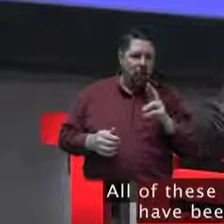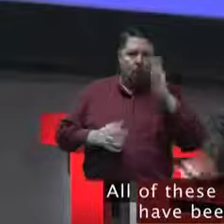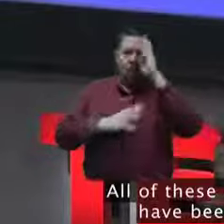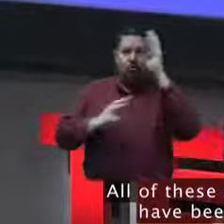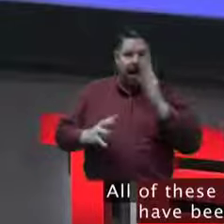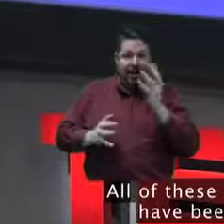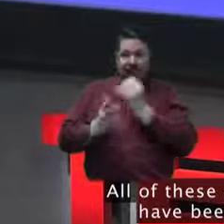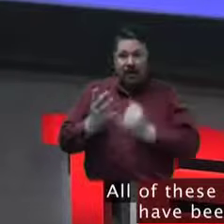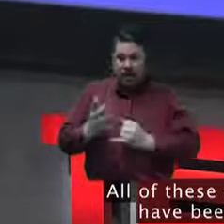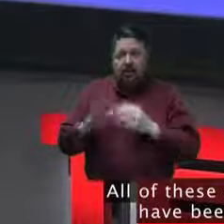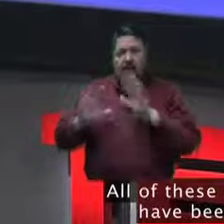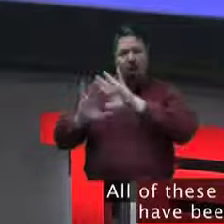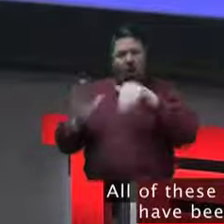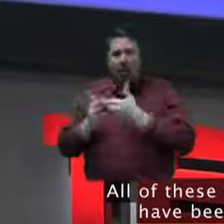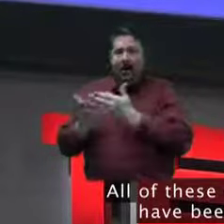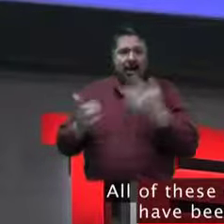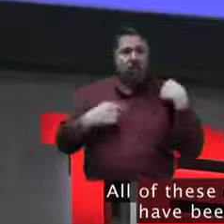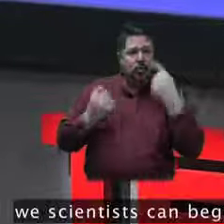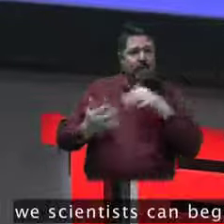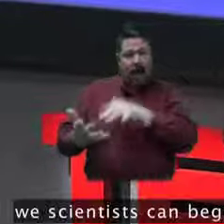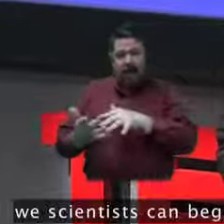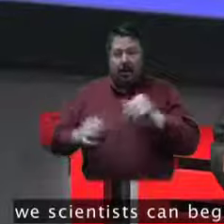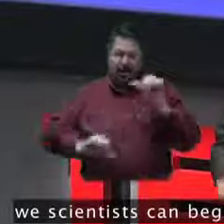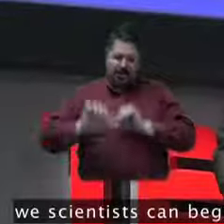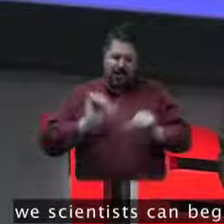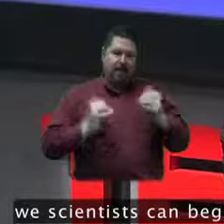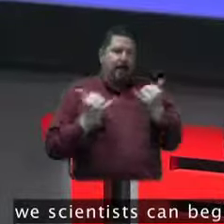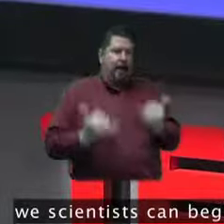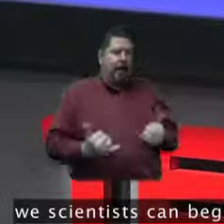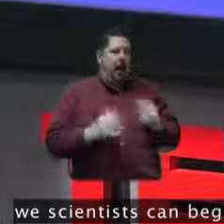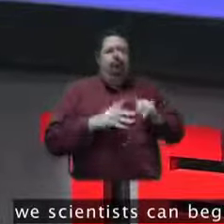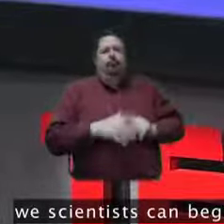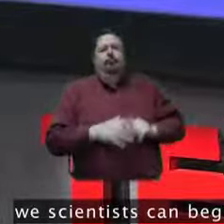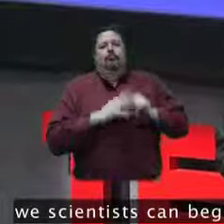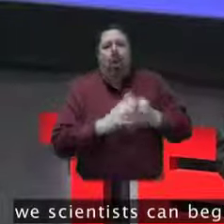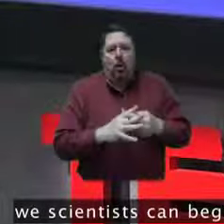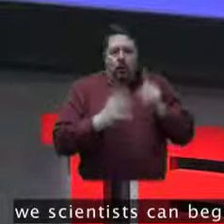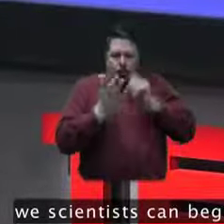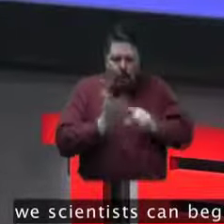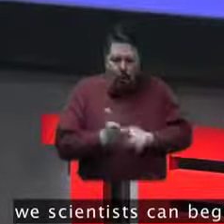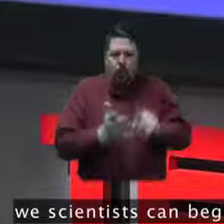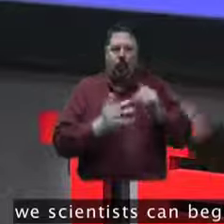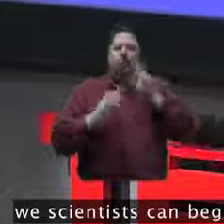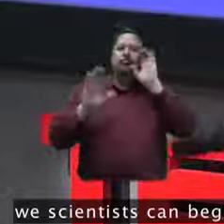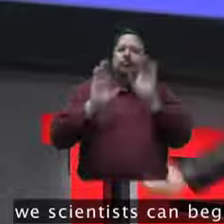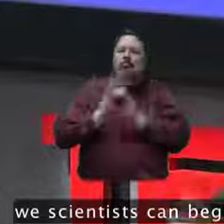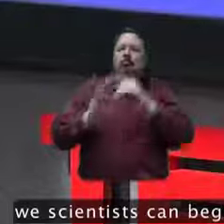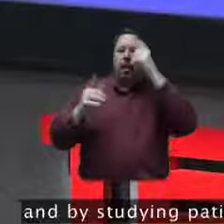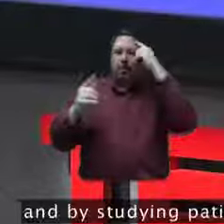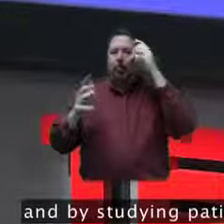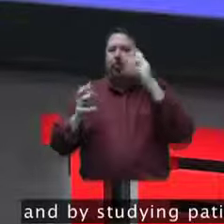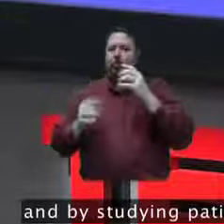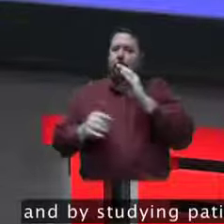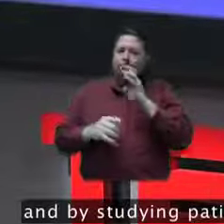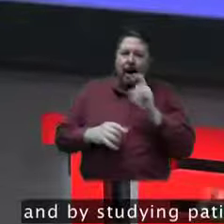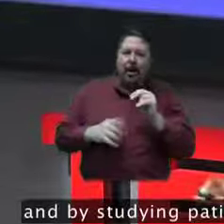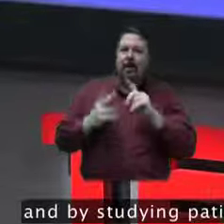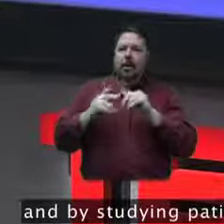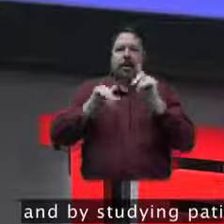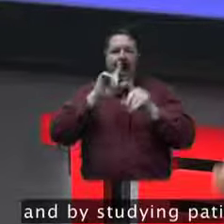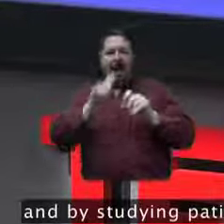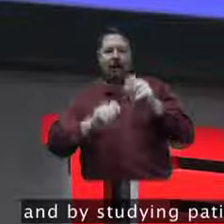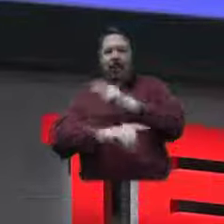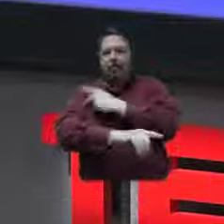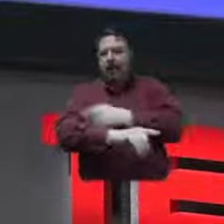All of these questions that philosophers have been studying for millennia, we scientists can begin to explore by doing brain imaging and by studying